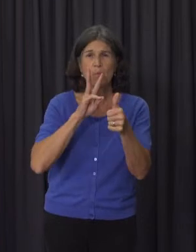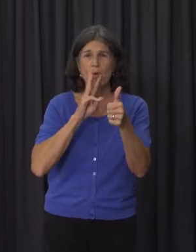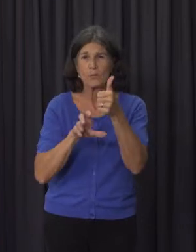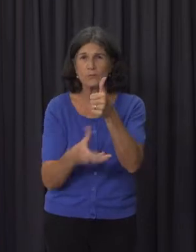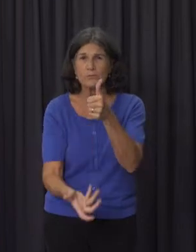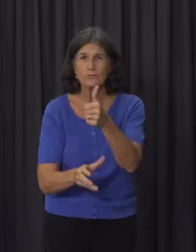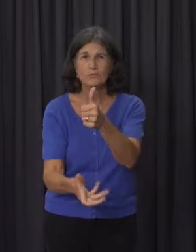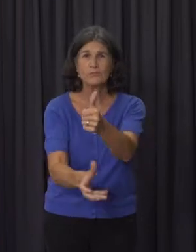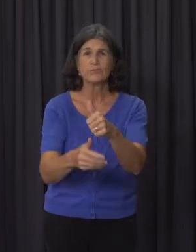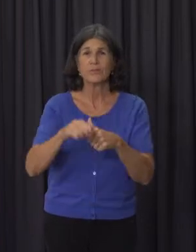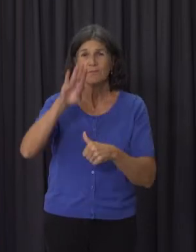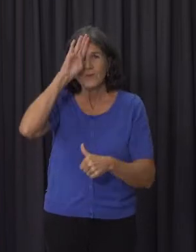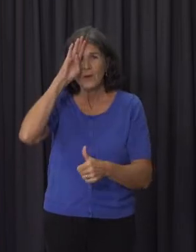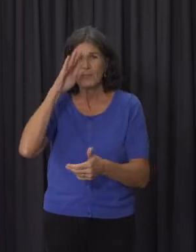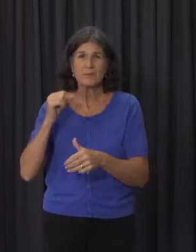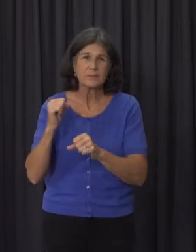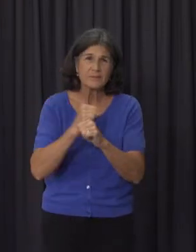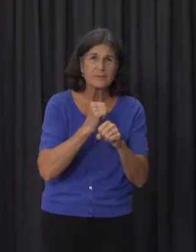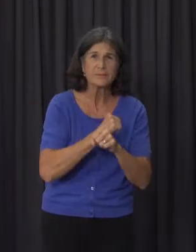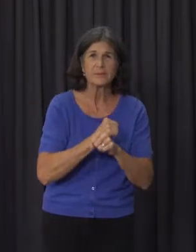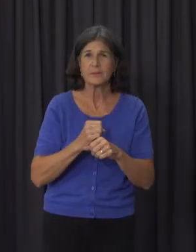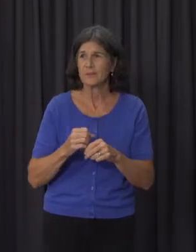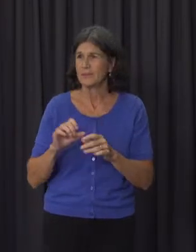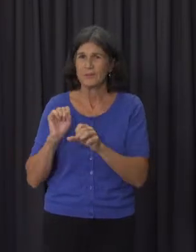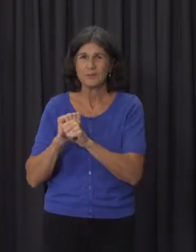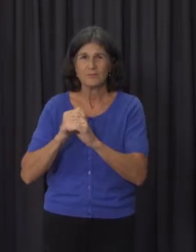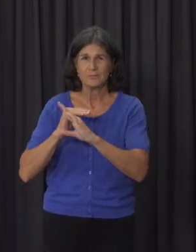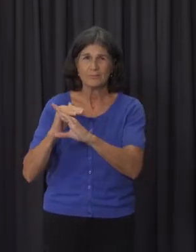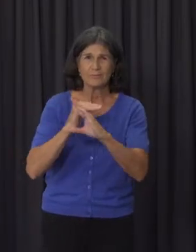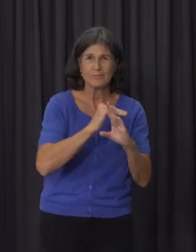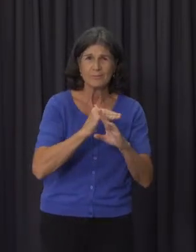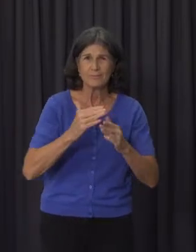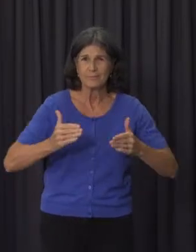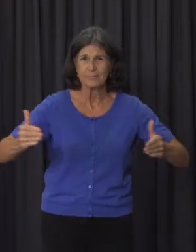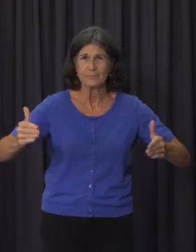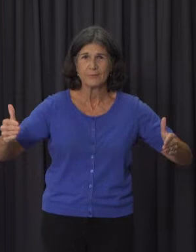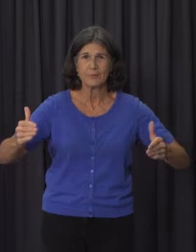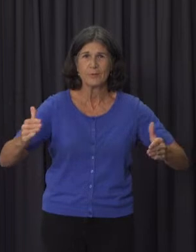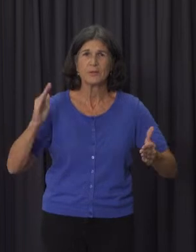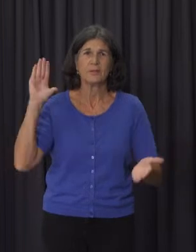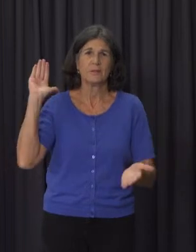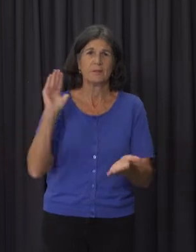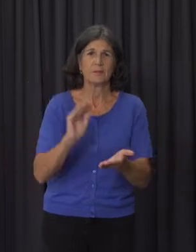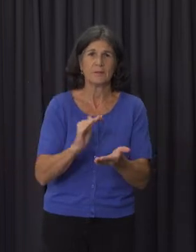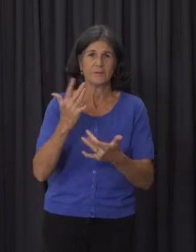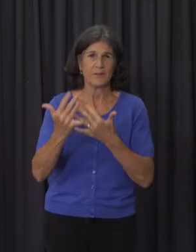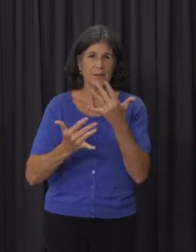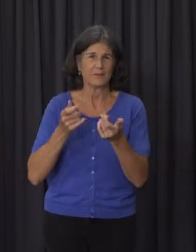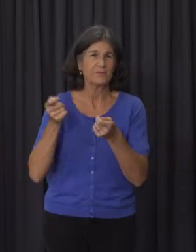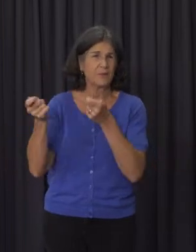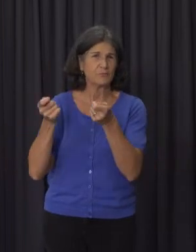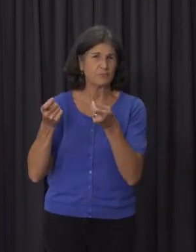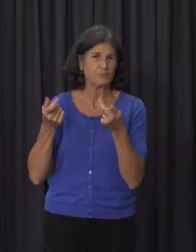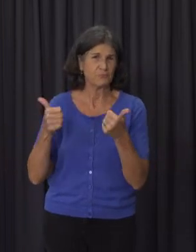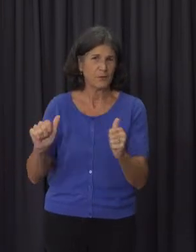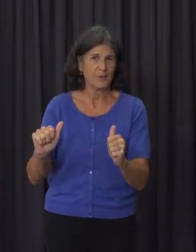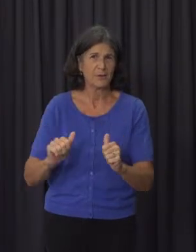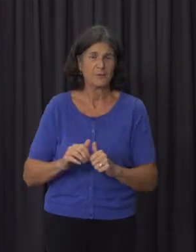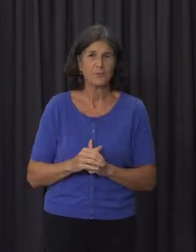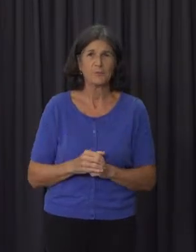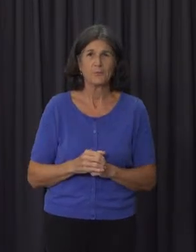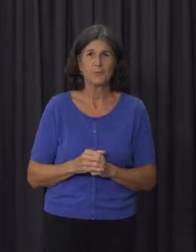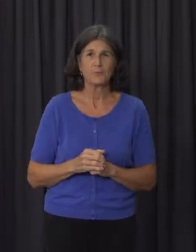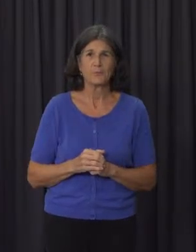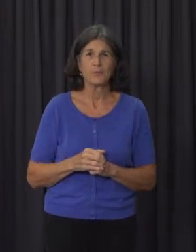authorities in the County of Grande Prairie and the City of Grande Prairie to implement strategies to protect the City of Grande Prairie, including